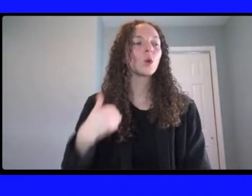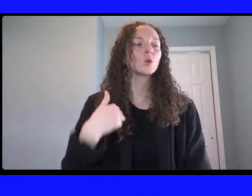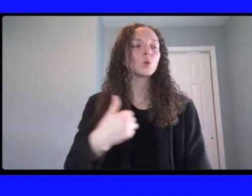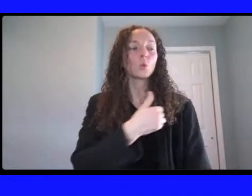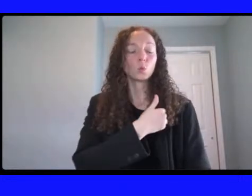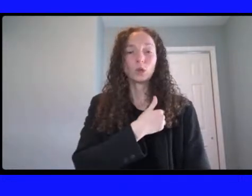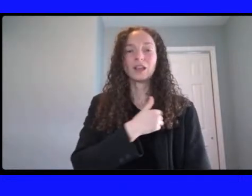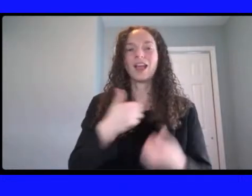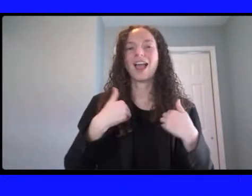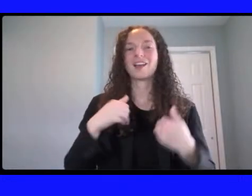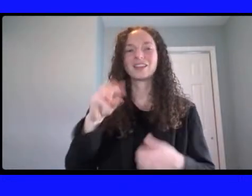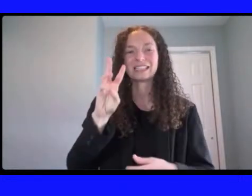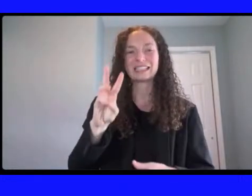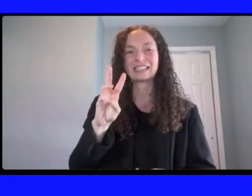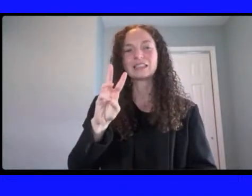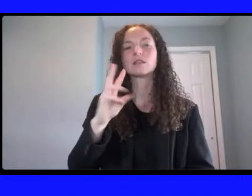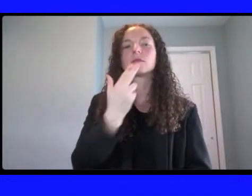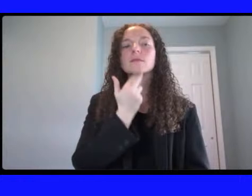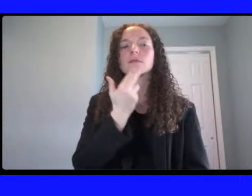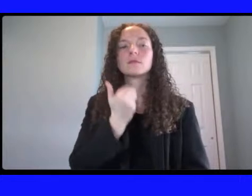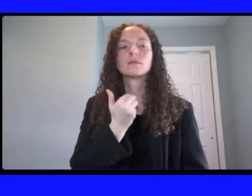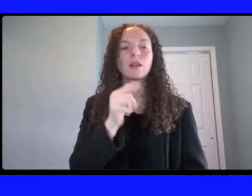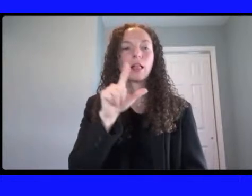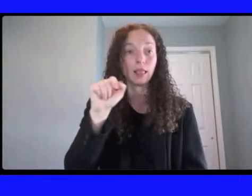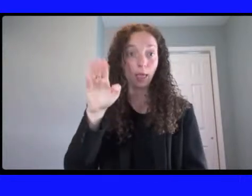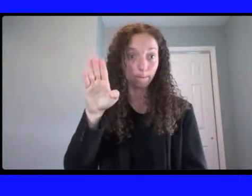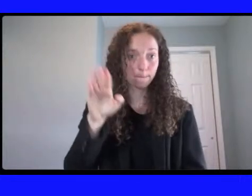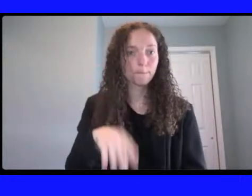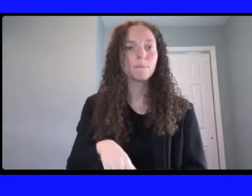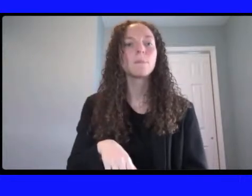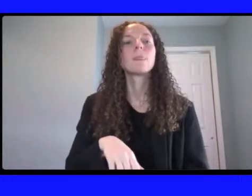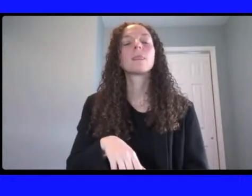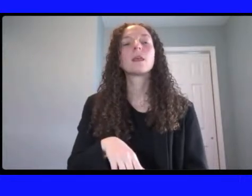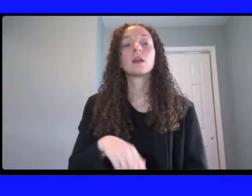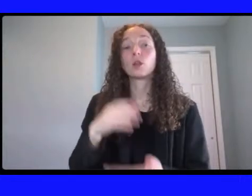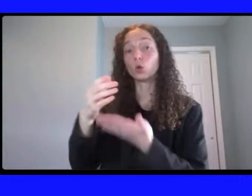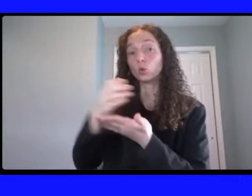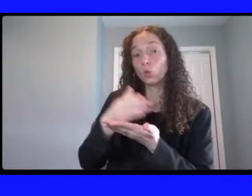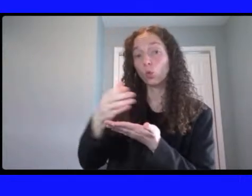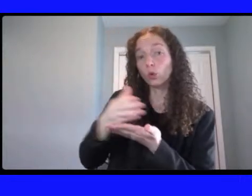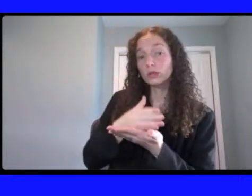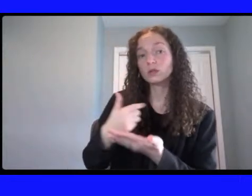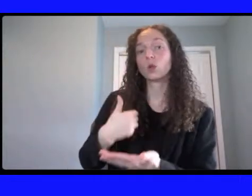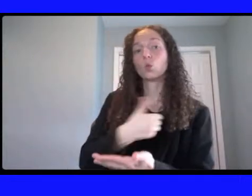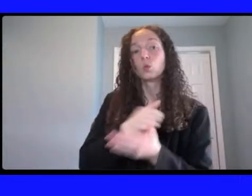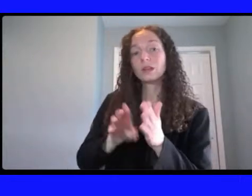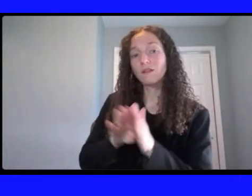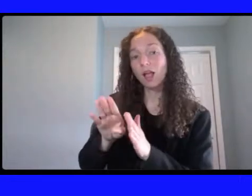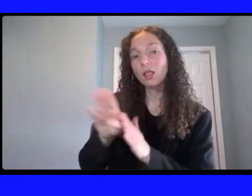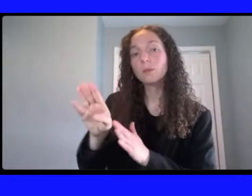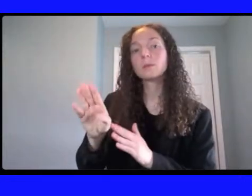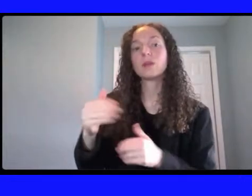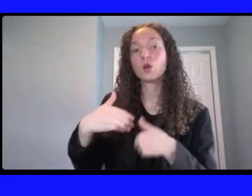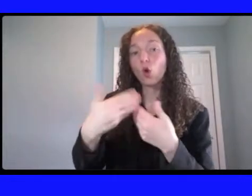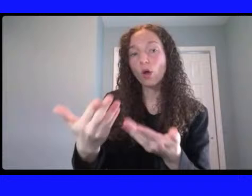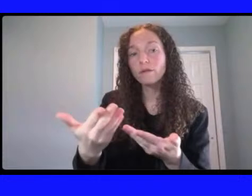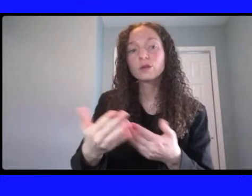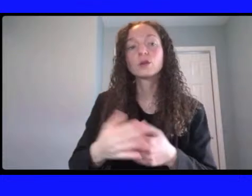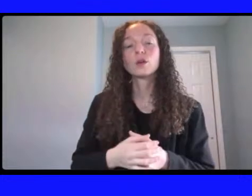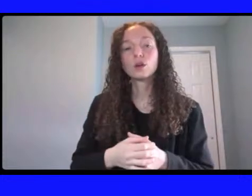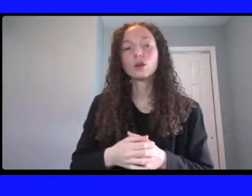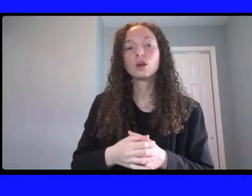obstetric hemorrhage, and I'll talk more about hemorrhage in a second. Severe hypertension in pregnancy, we've developed the course, and the training